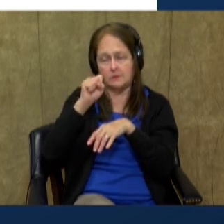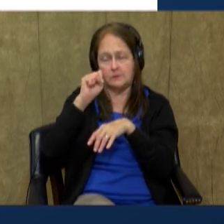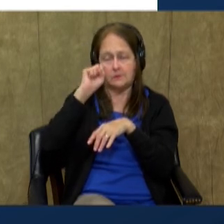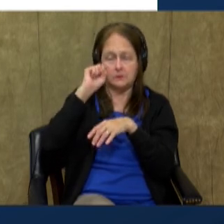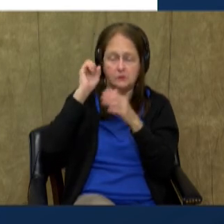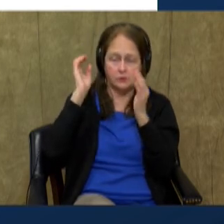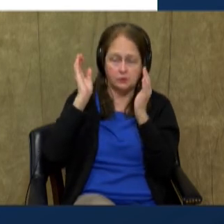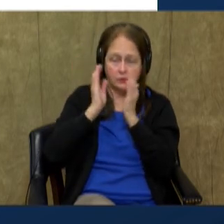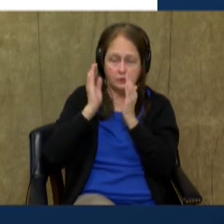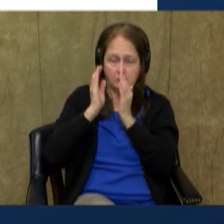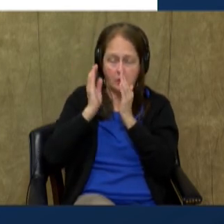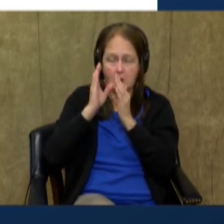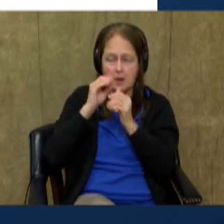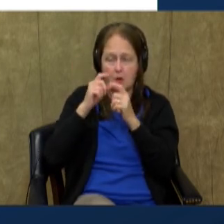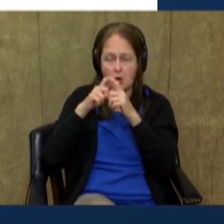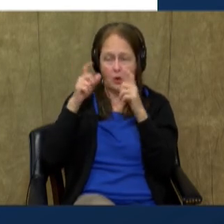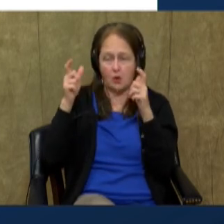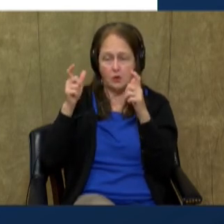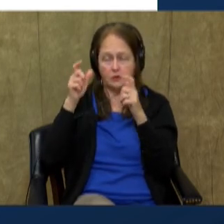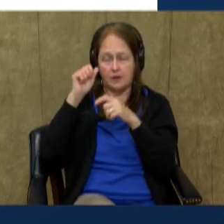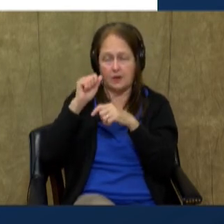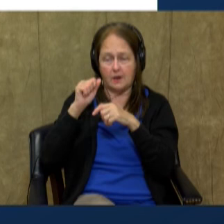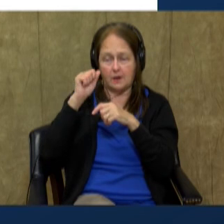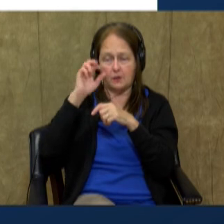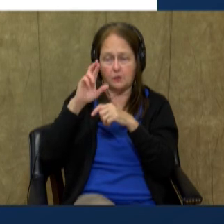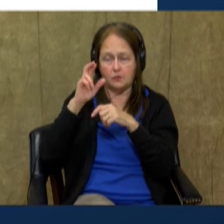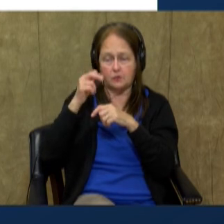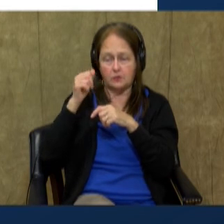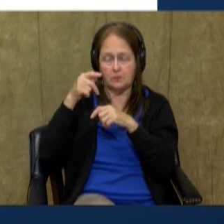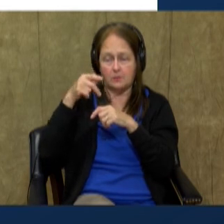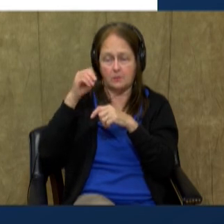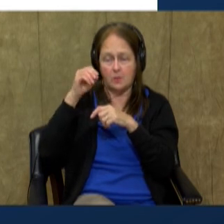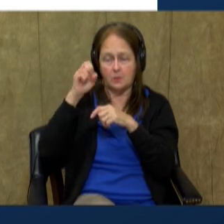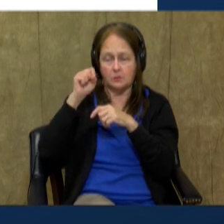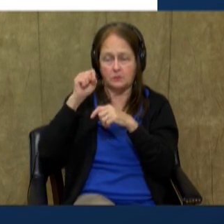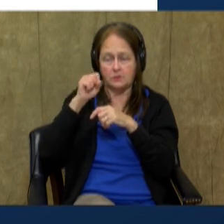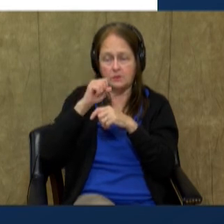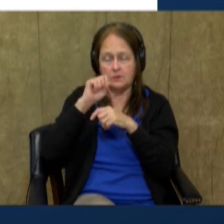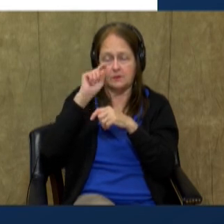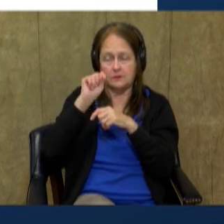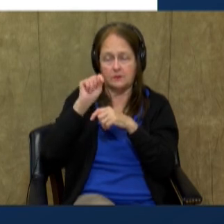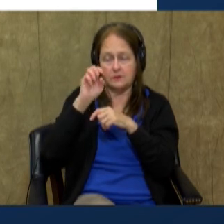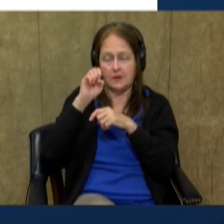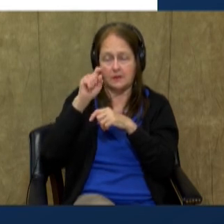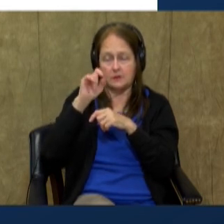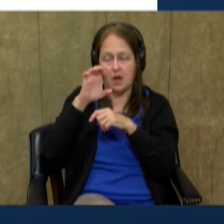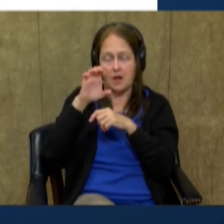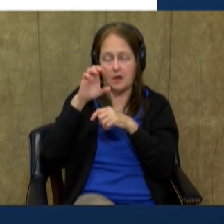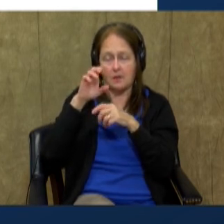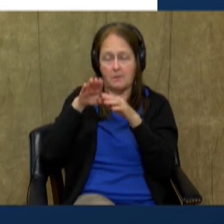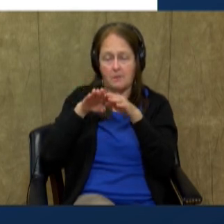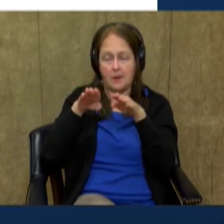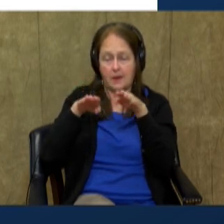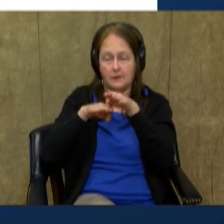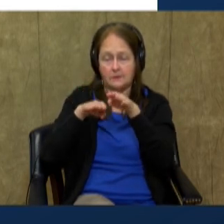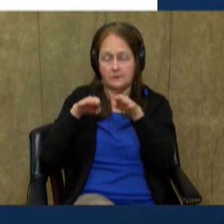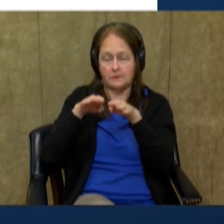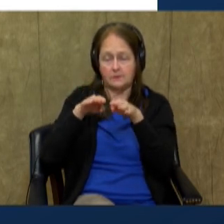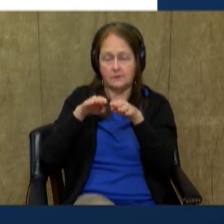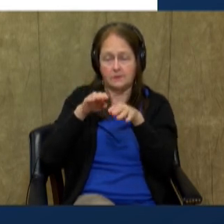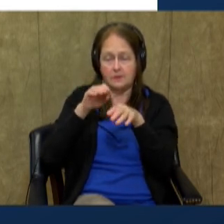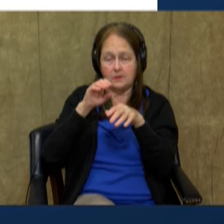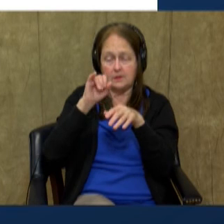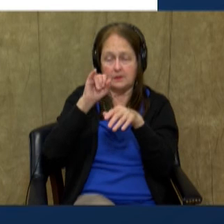archipelagos, tectonic plates, or Indonesia and Thailand. Okay, and I've mentioned this several times. So the two main parts are the